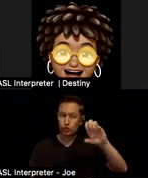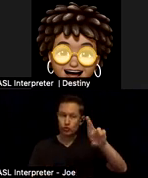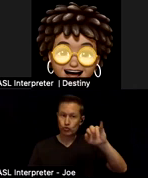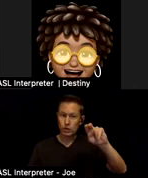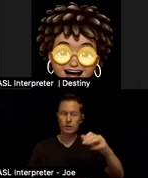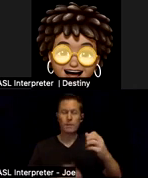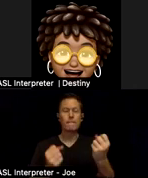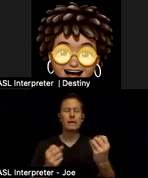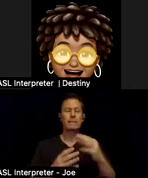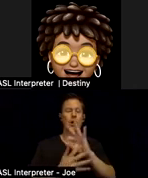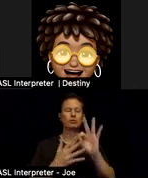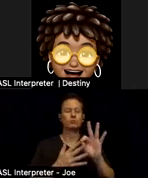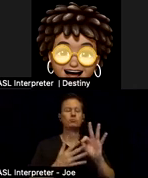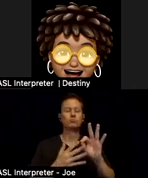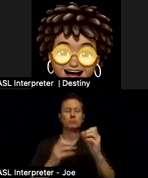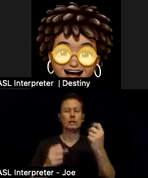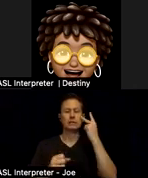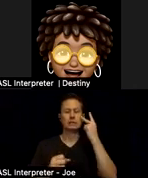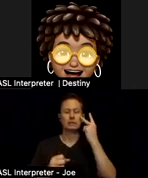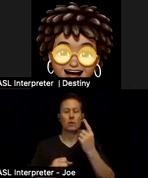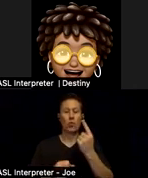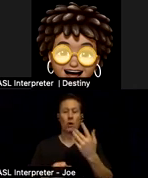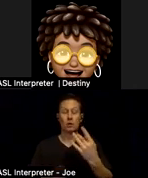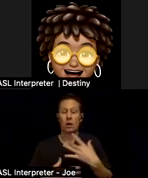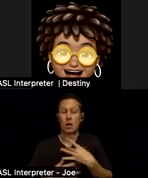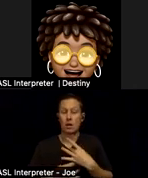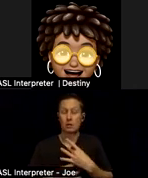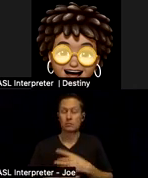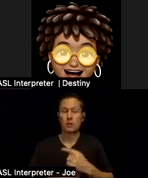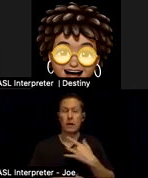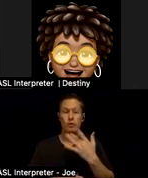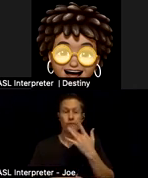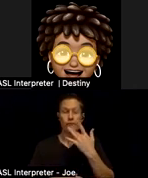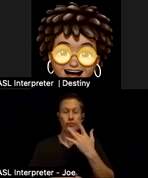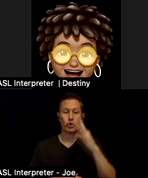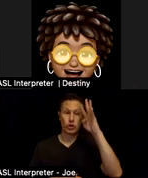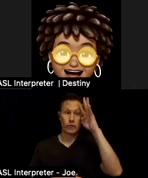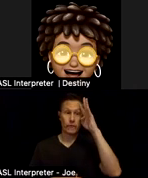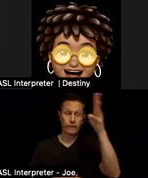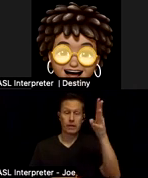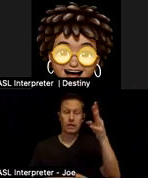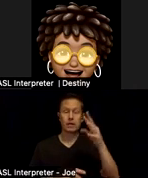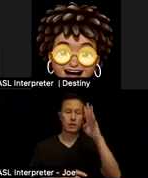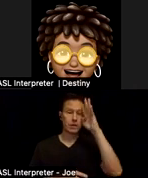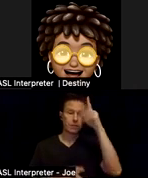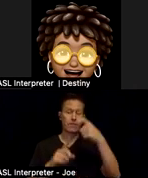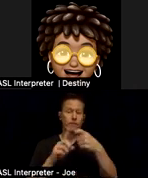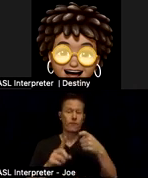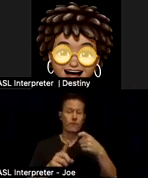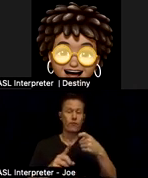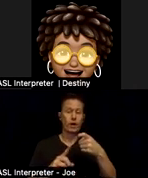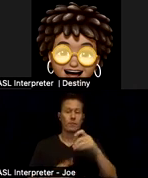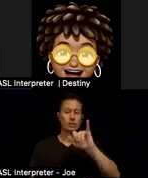can see all kinds of options. One of them I like was actually invented by an engineer at Jet